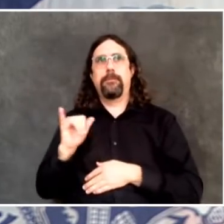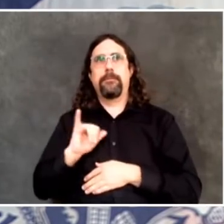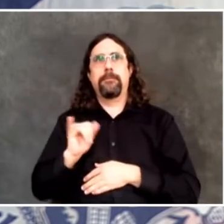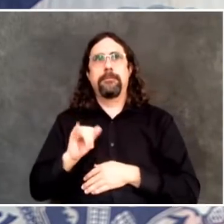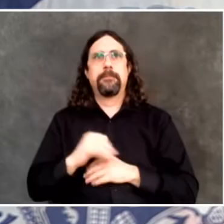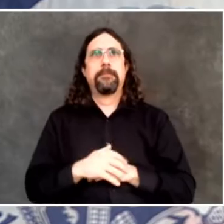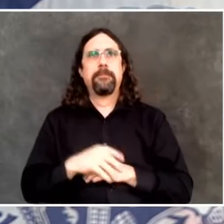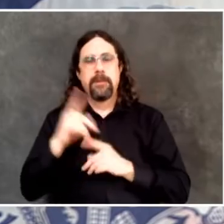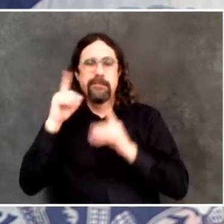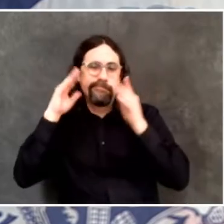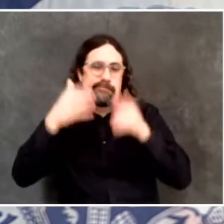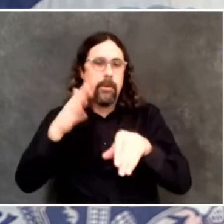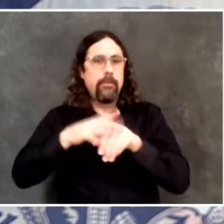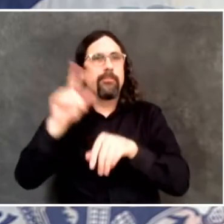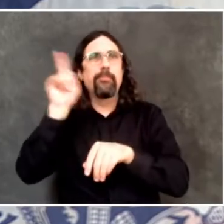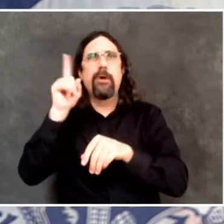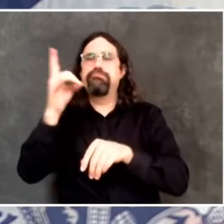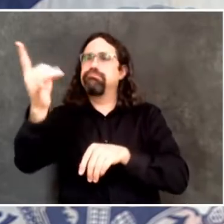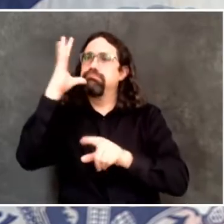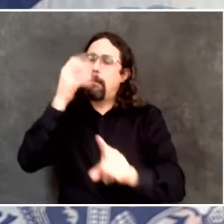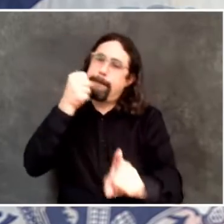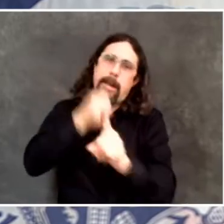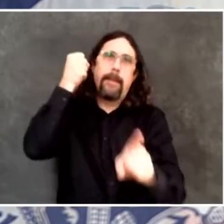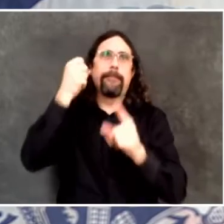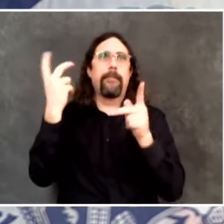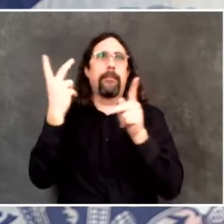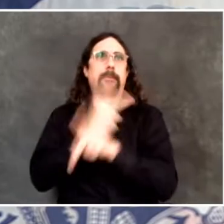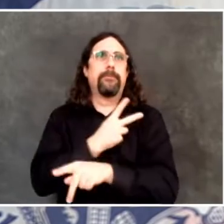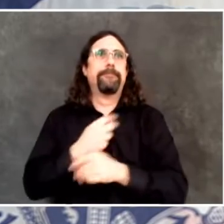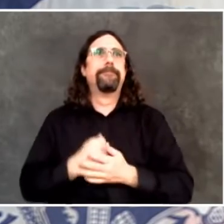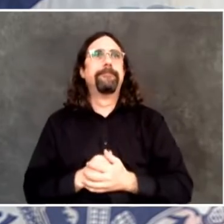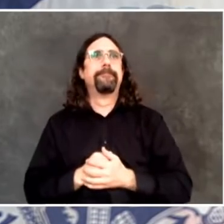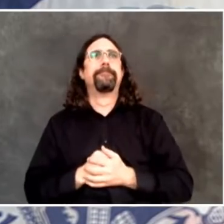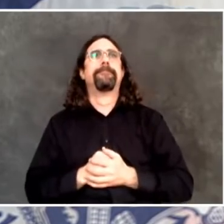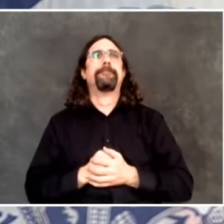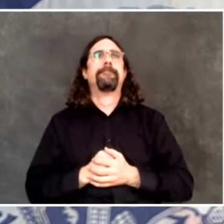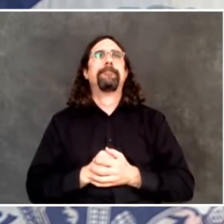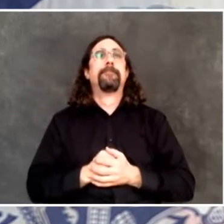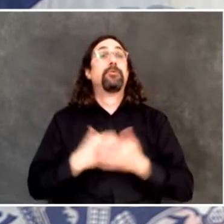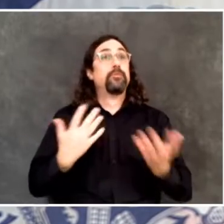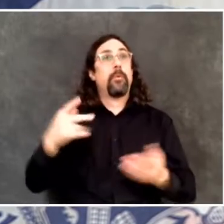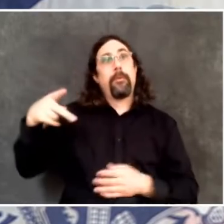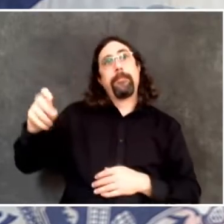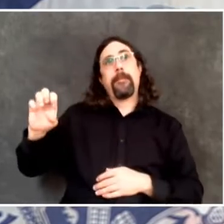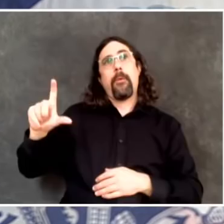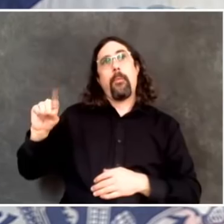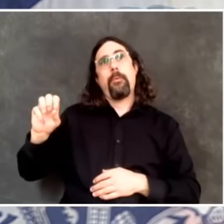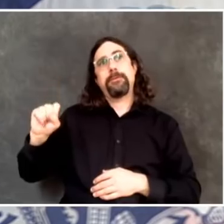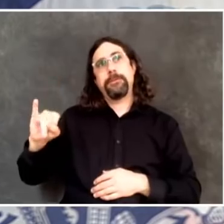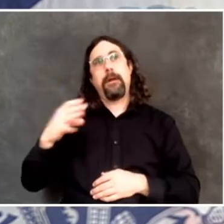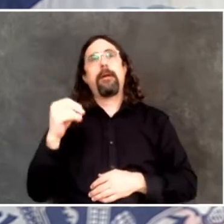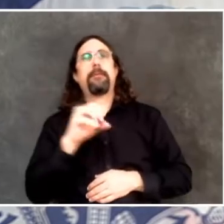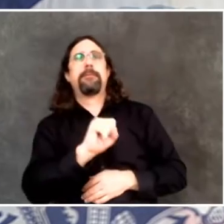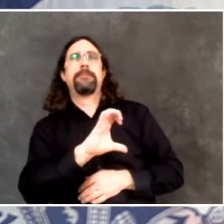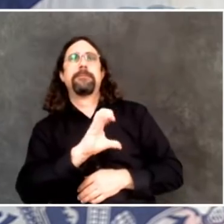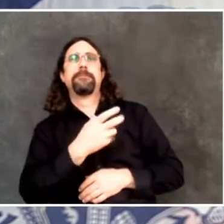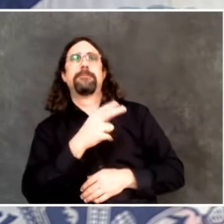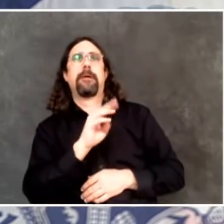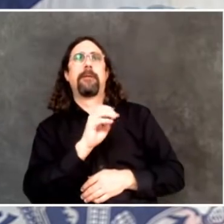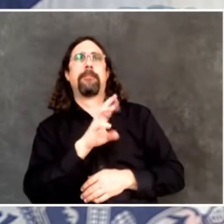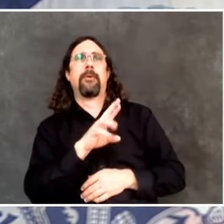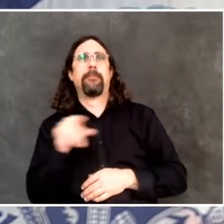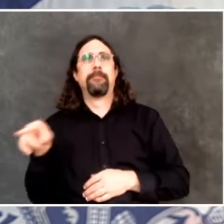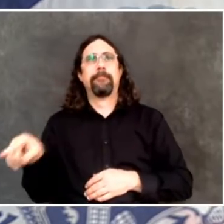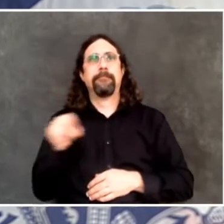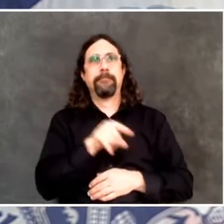Speaker Pelosi are focused on ensuring that all the cities and states that have lost not only lives, but they've